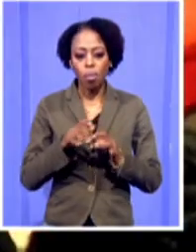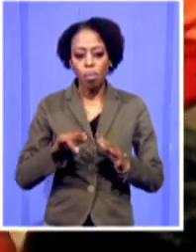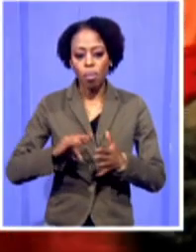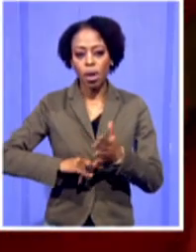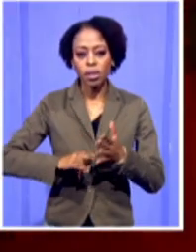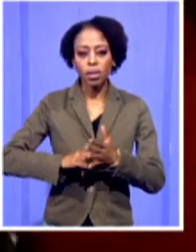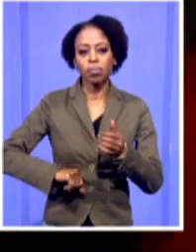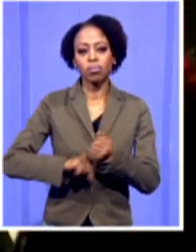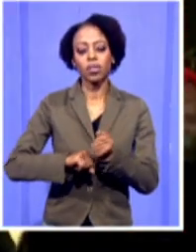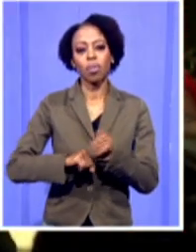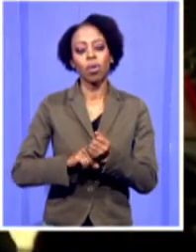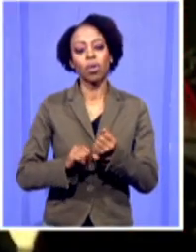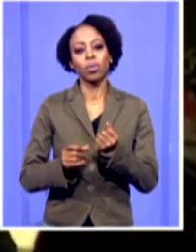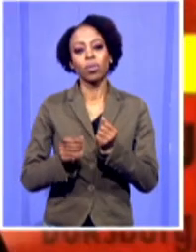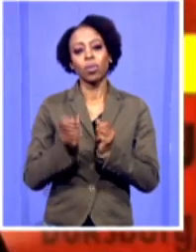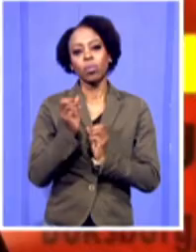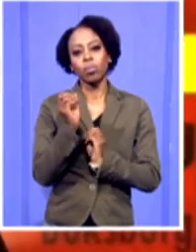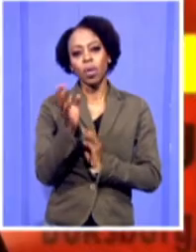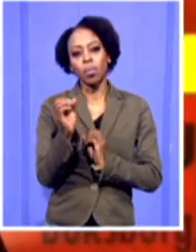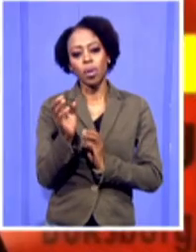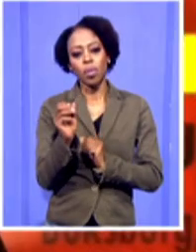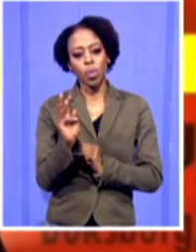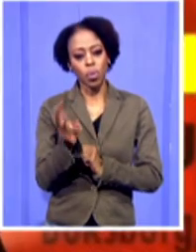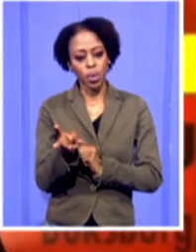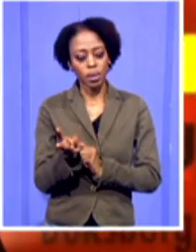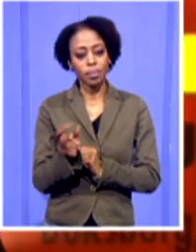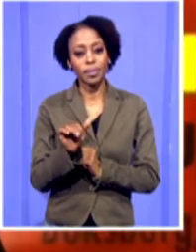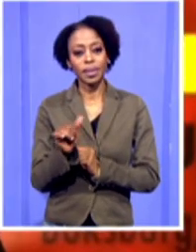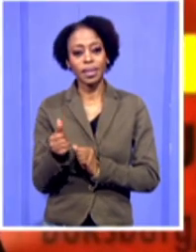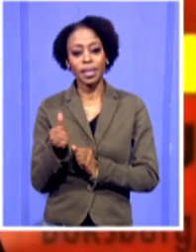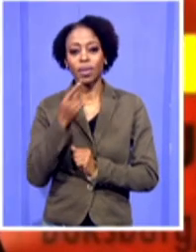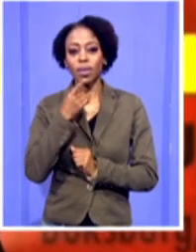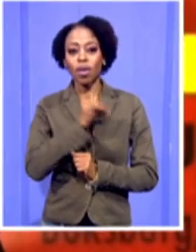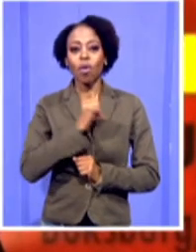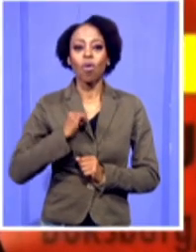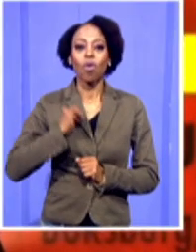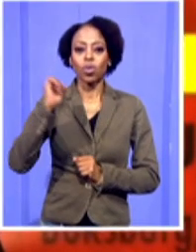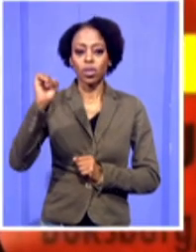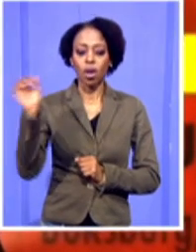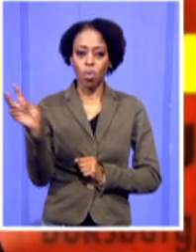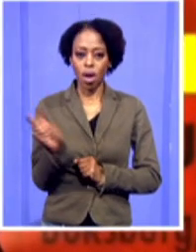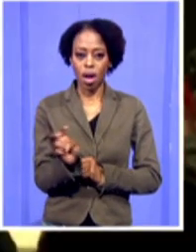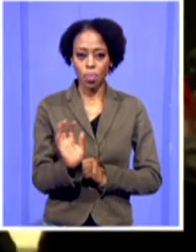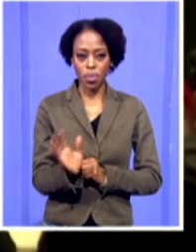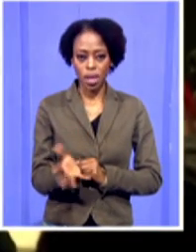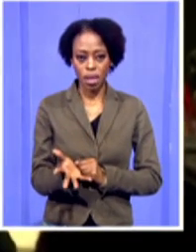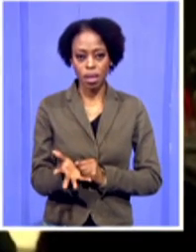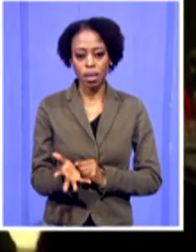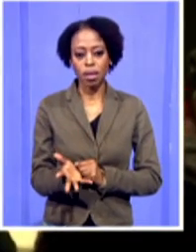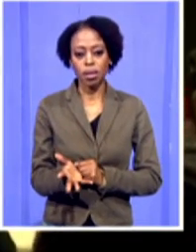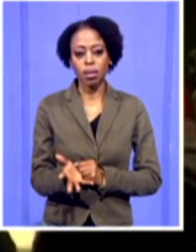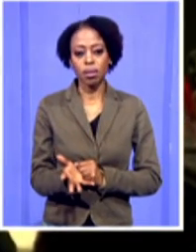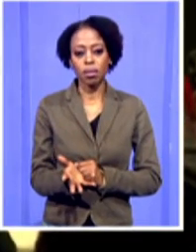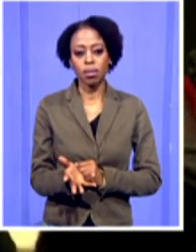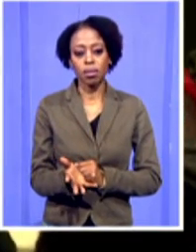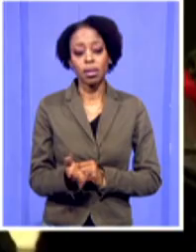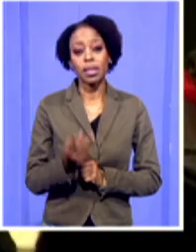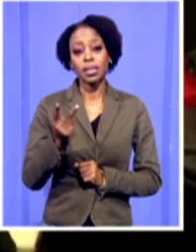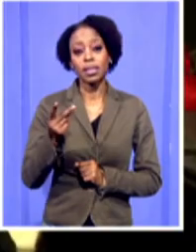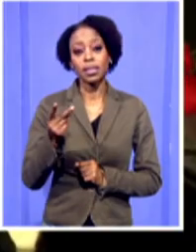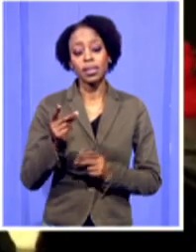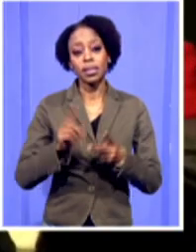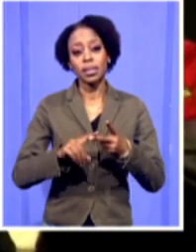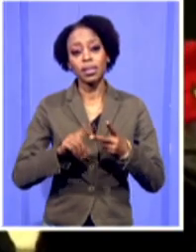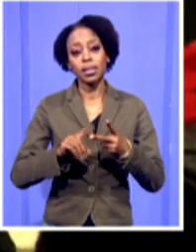support, we have managed Congress, and you only said COSATU will going to come. That, the second issue of